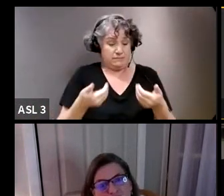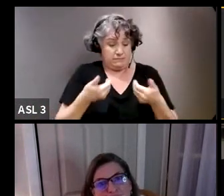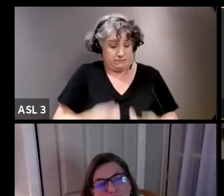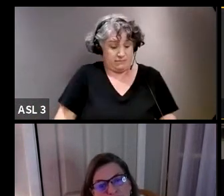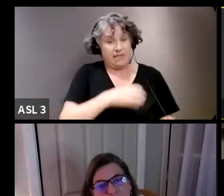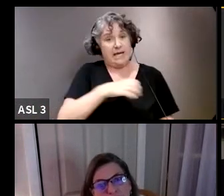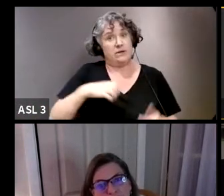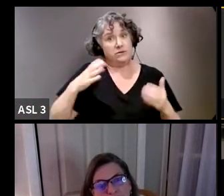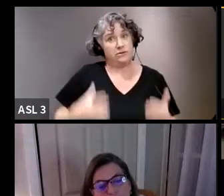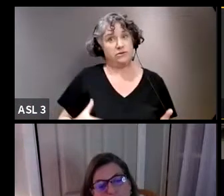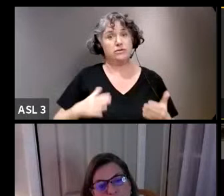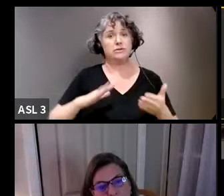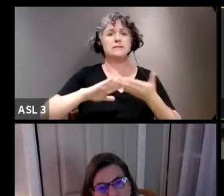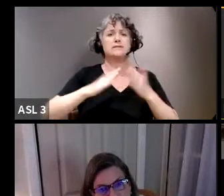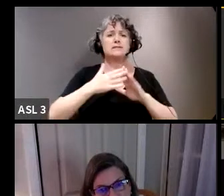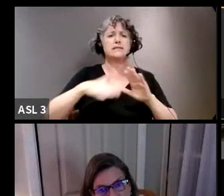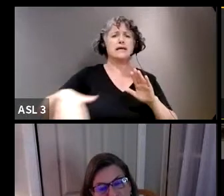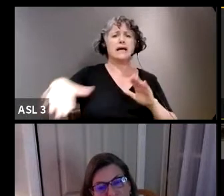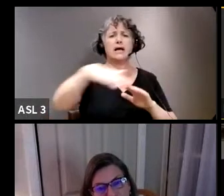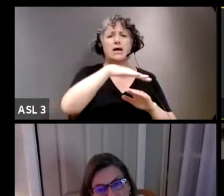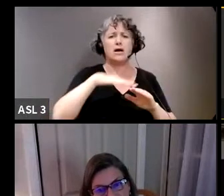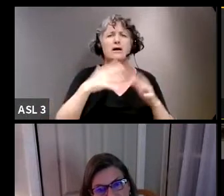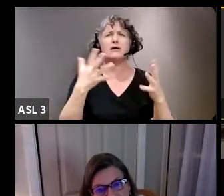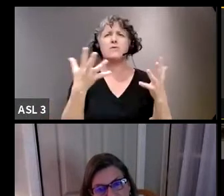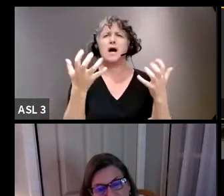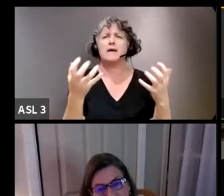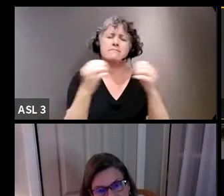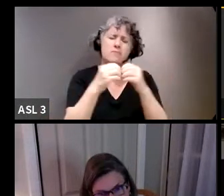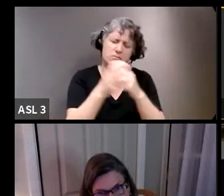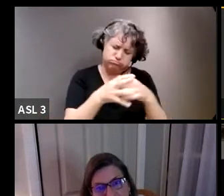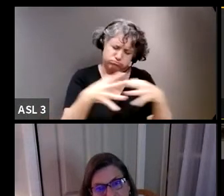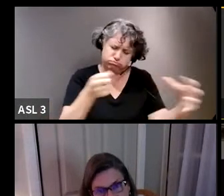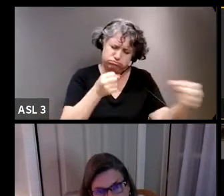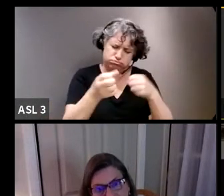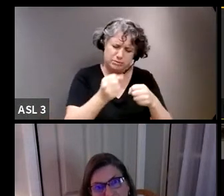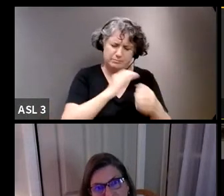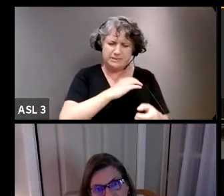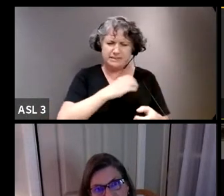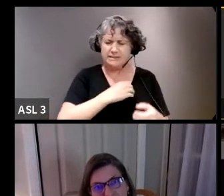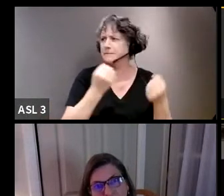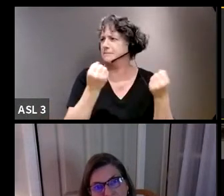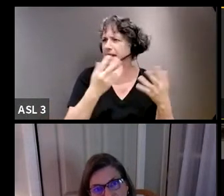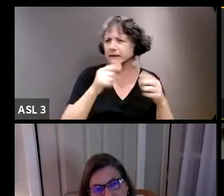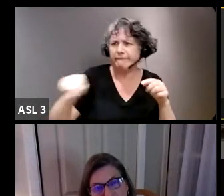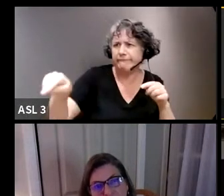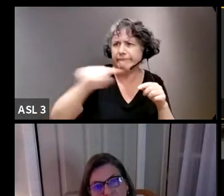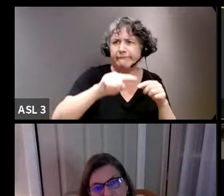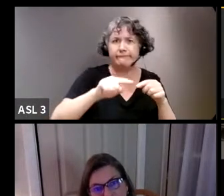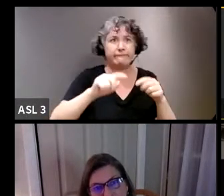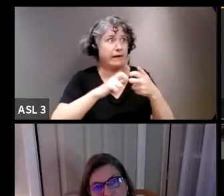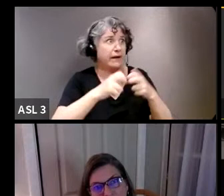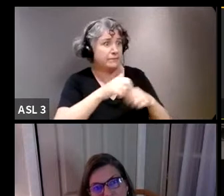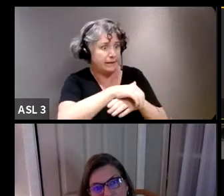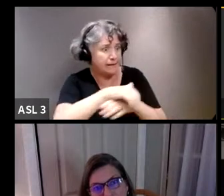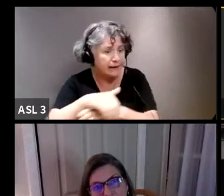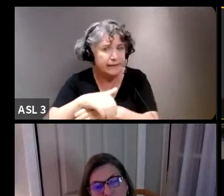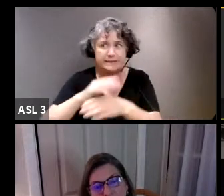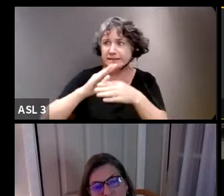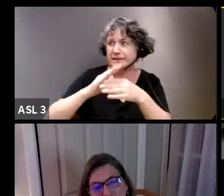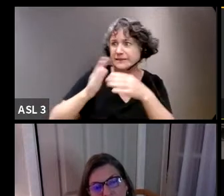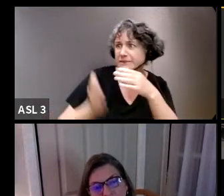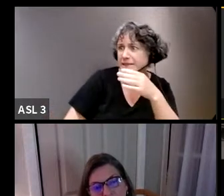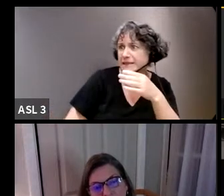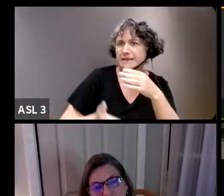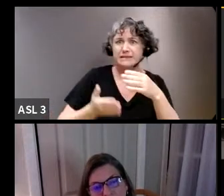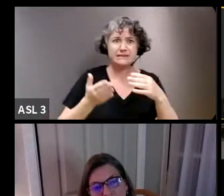area where people are crying for more police and i know it's happening in many communities i've had issues on the weekends and at nights trying to get an officer we're